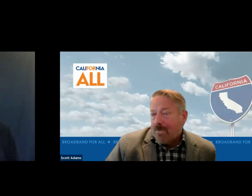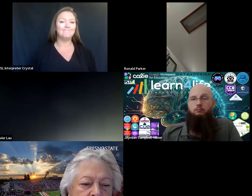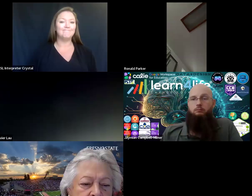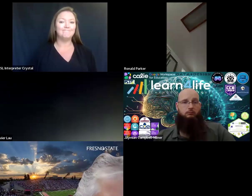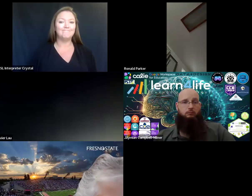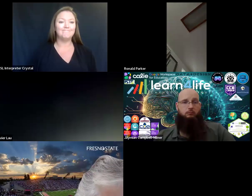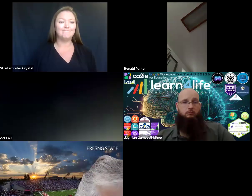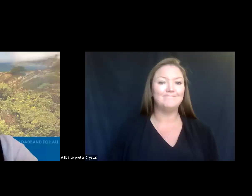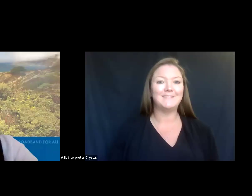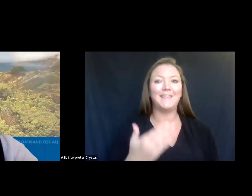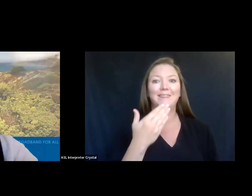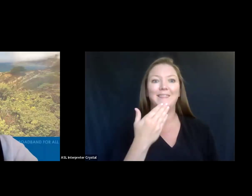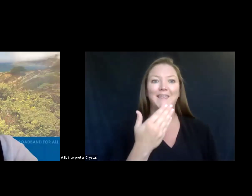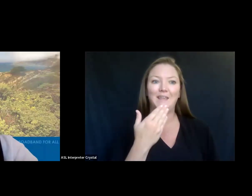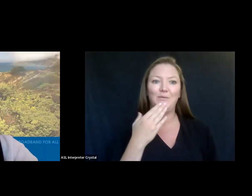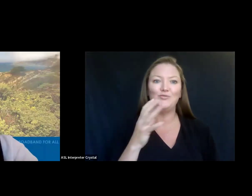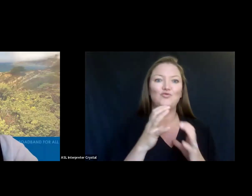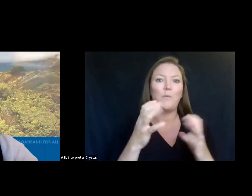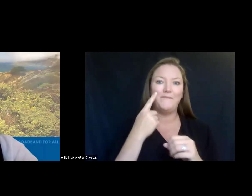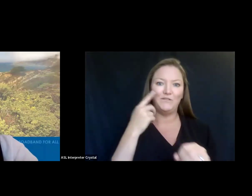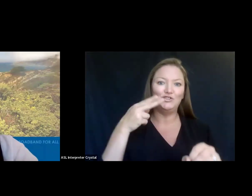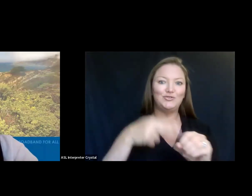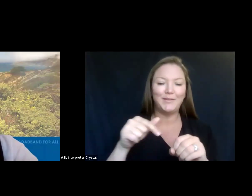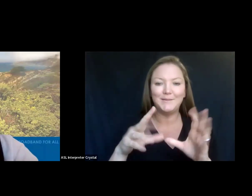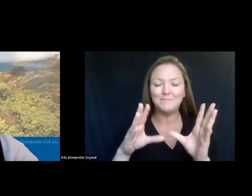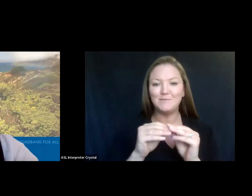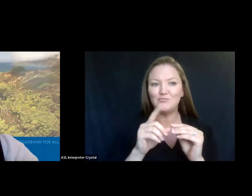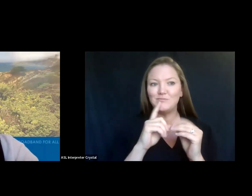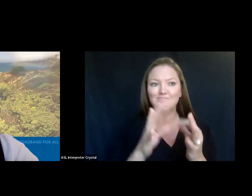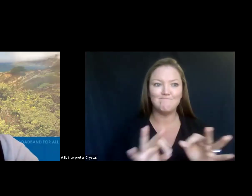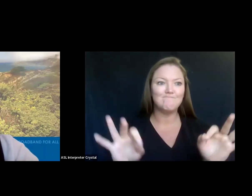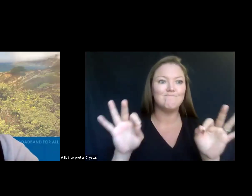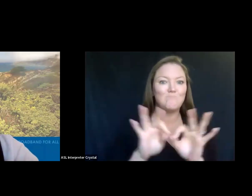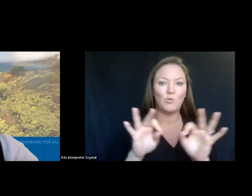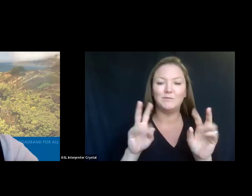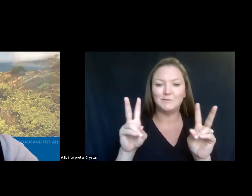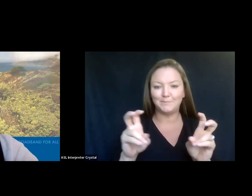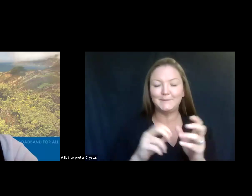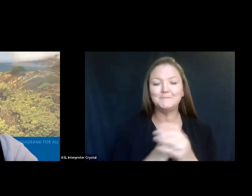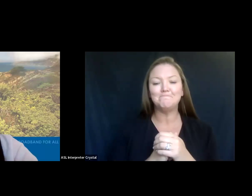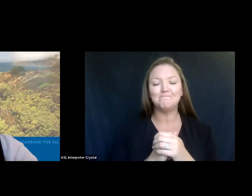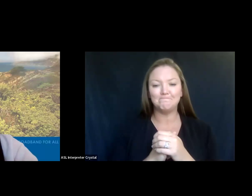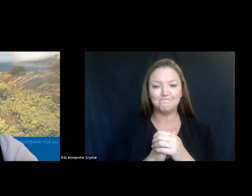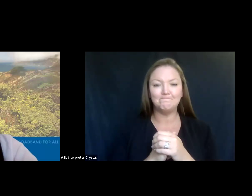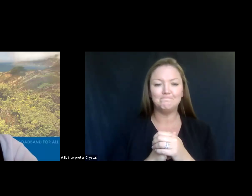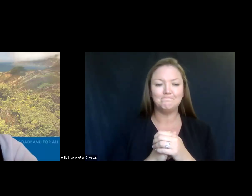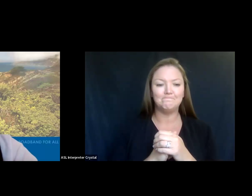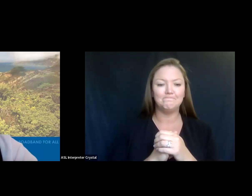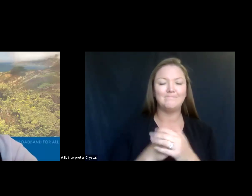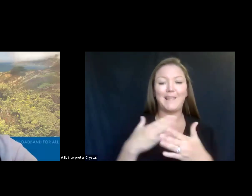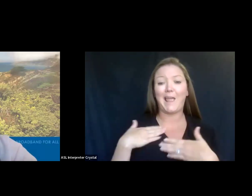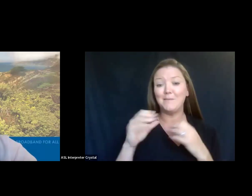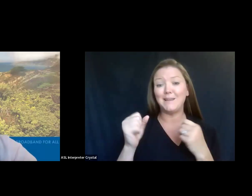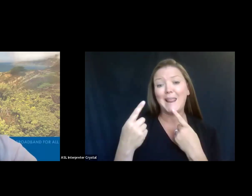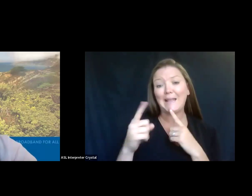Scott, Vera, and Katie, for making time and joining us. Very important issues, and I'm glad that we were able to answer some